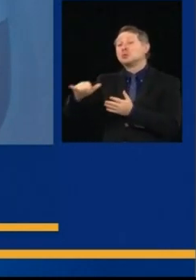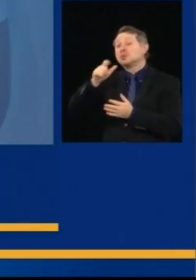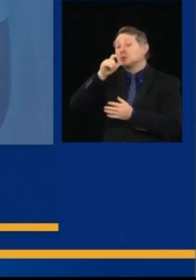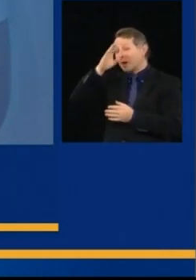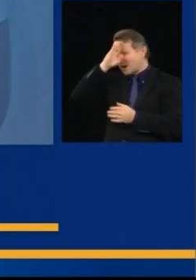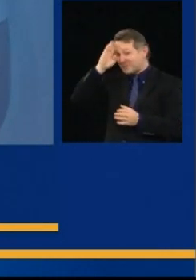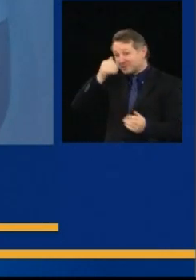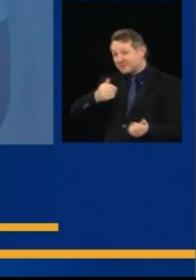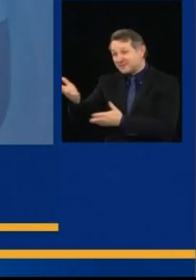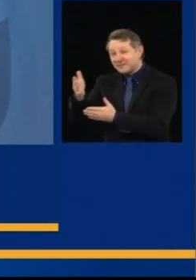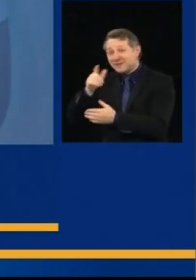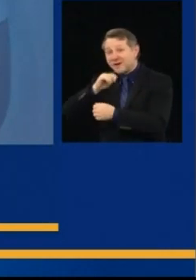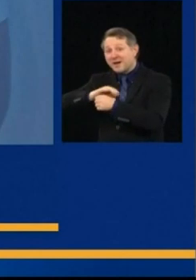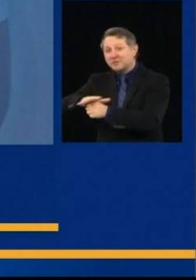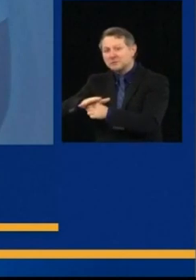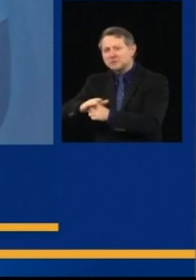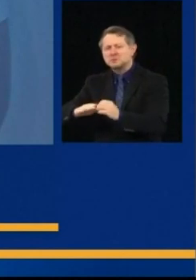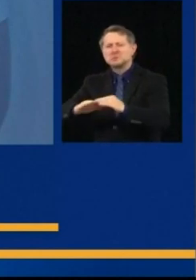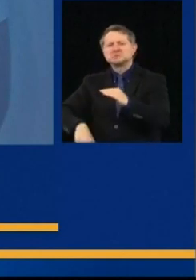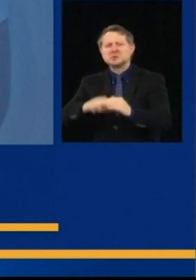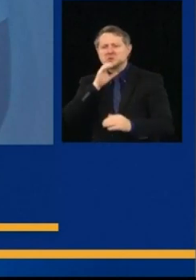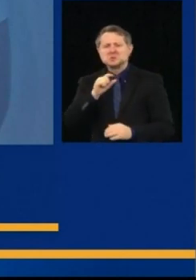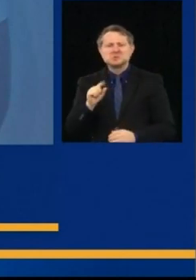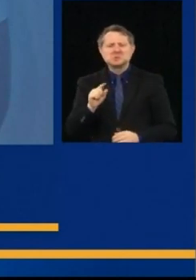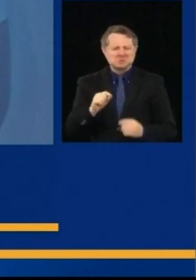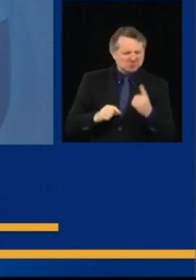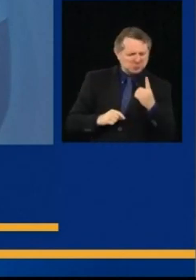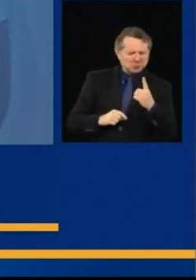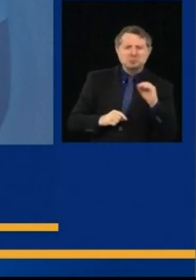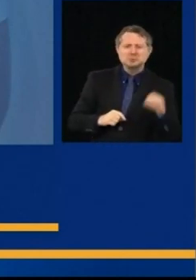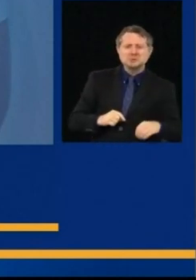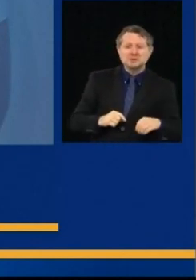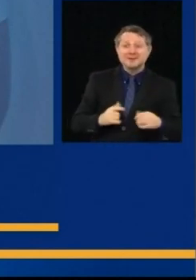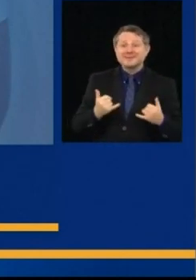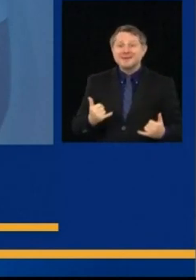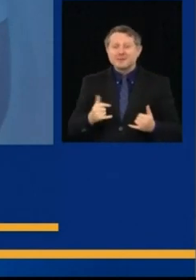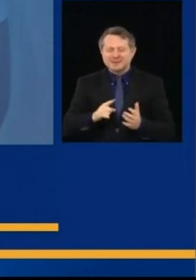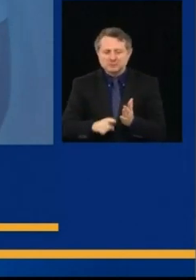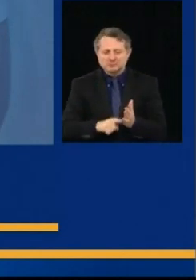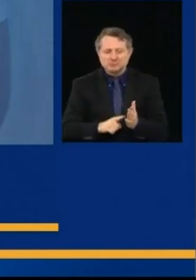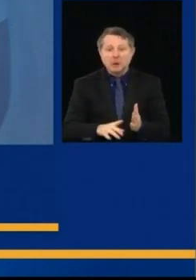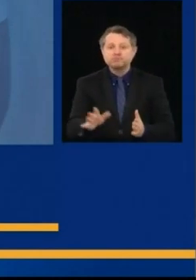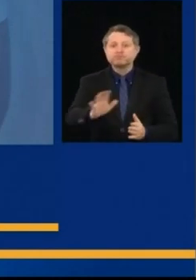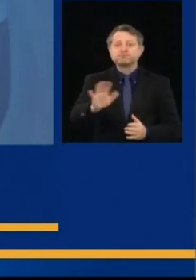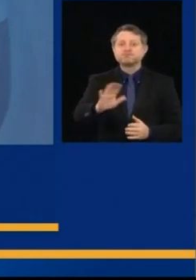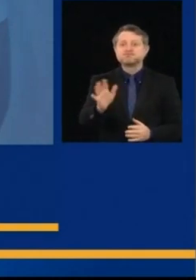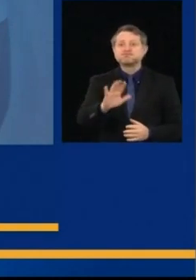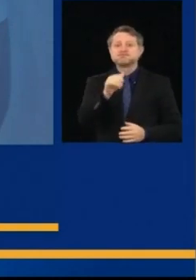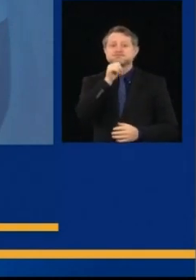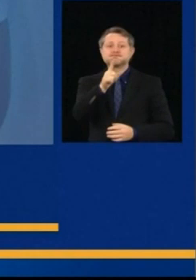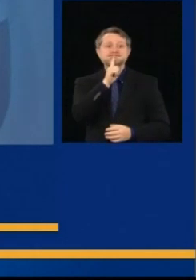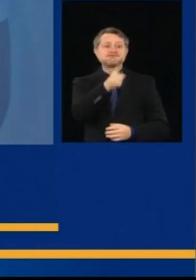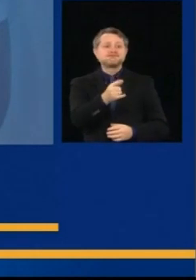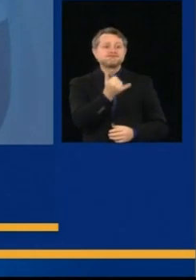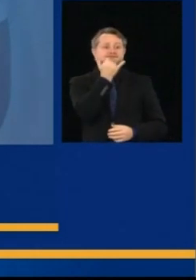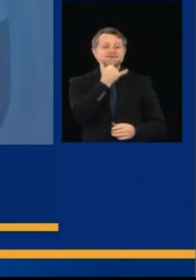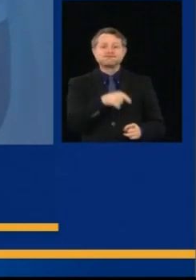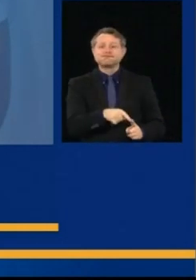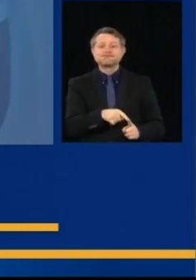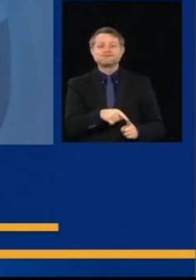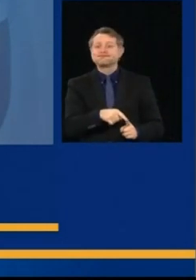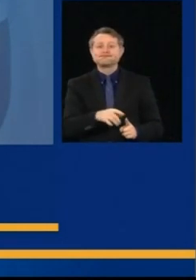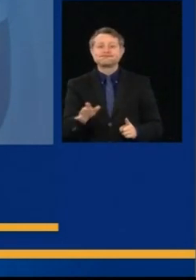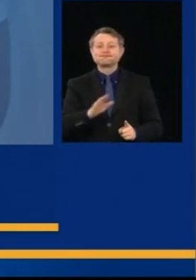Now we're finding out that may not be 100% accurate either, because now we're